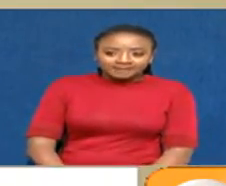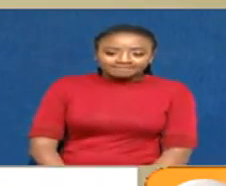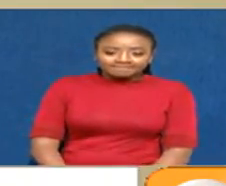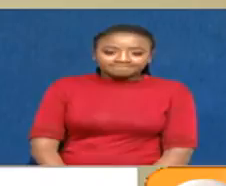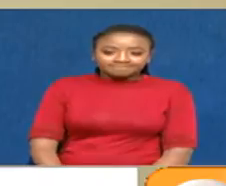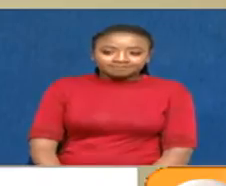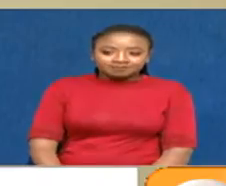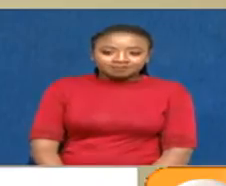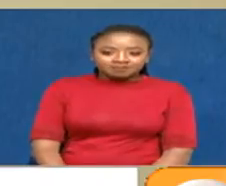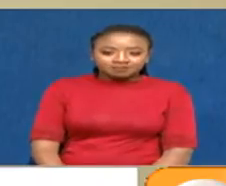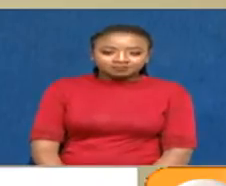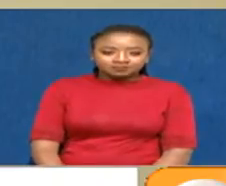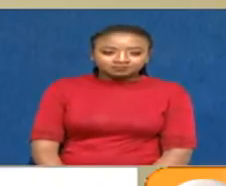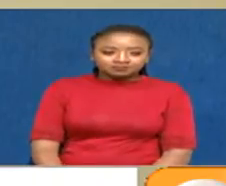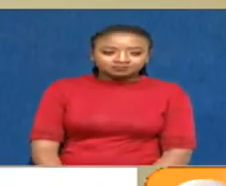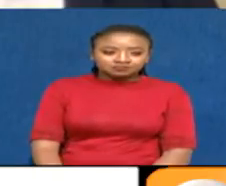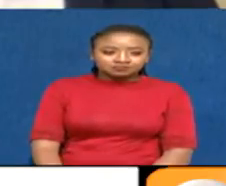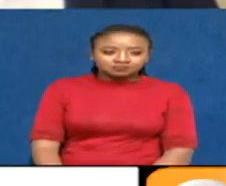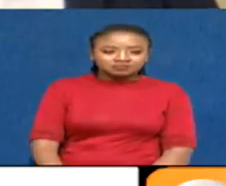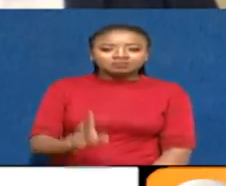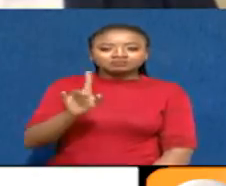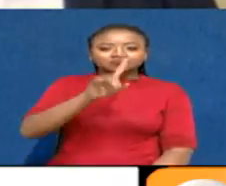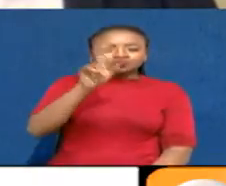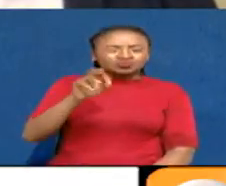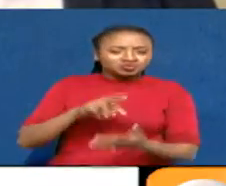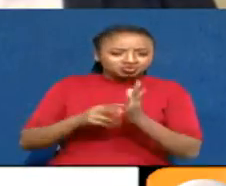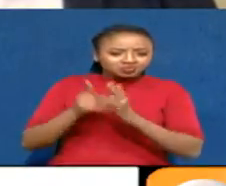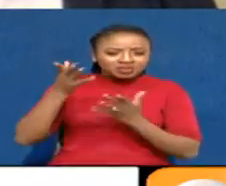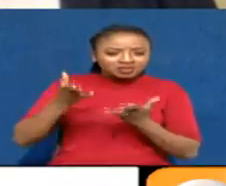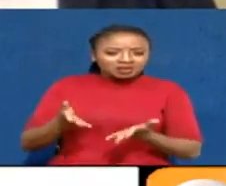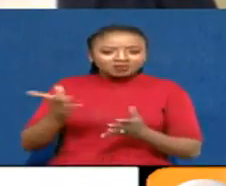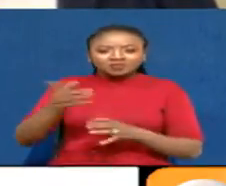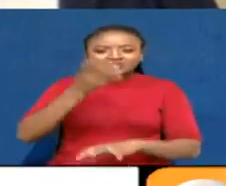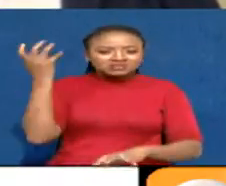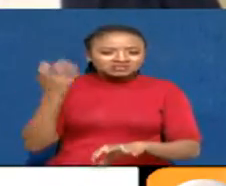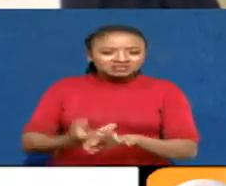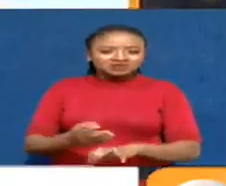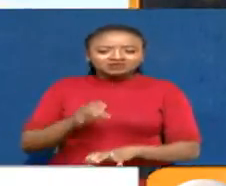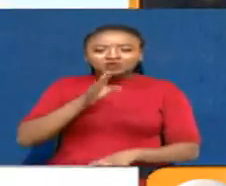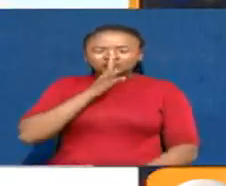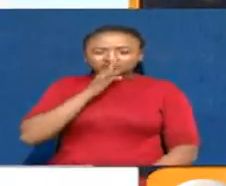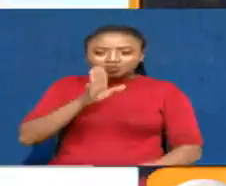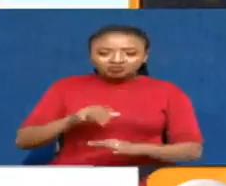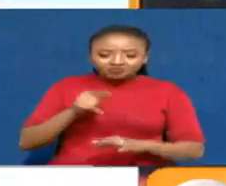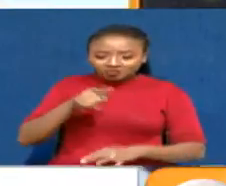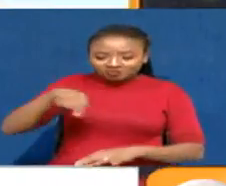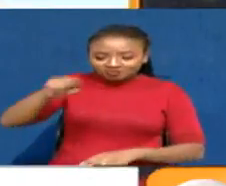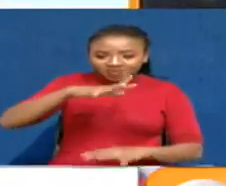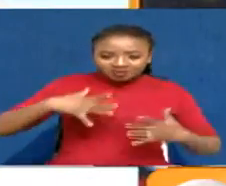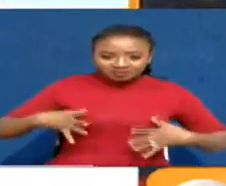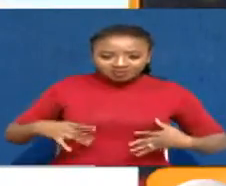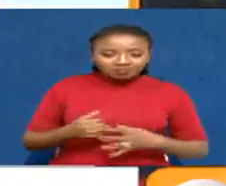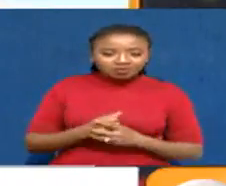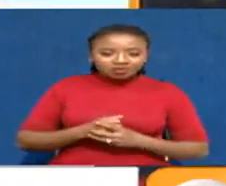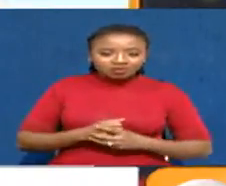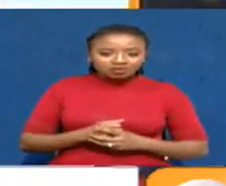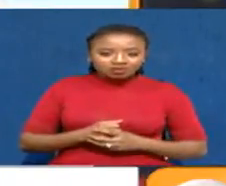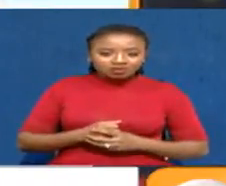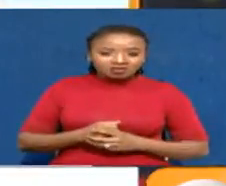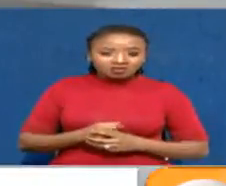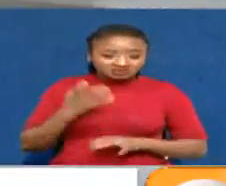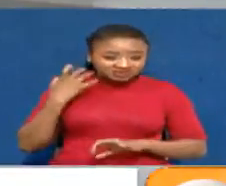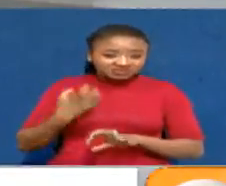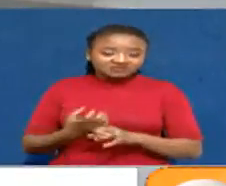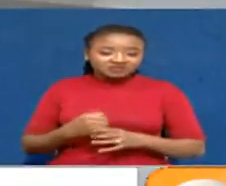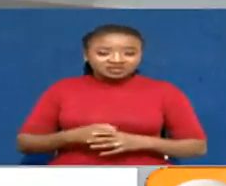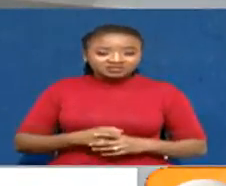soon. Yeah. Jay, is it much more difficult to borrow from these people who are under the DLAC, which is the Digital Lenders Association of